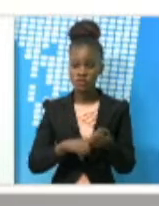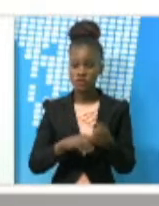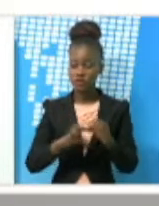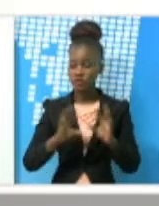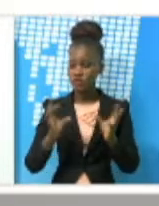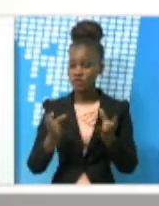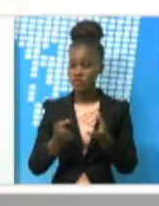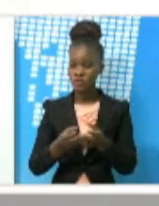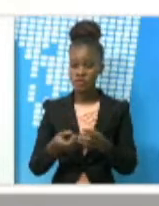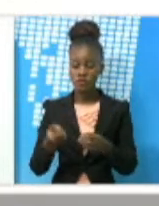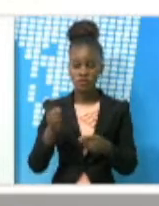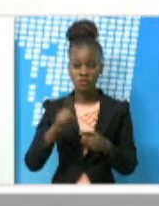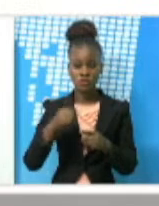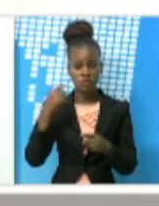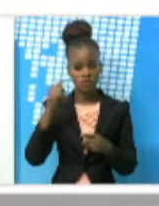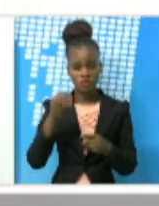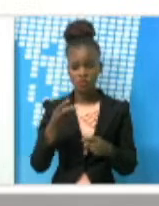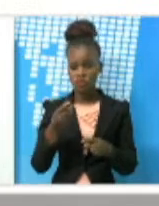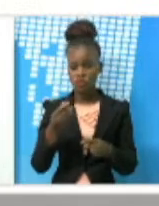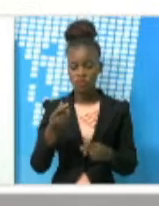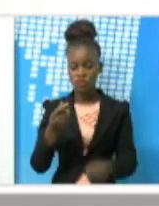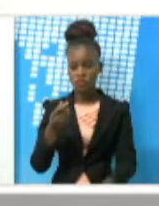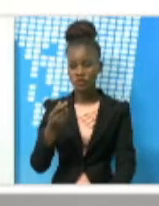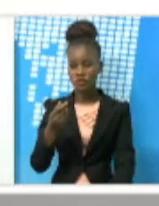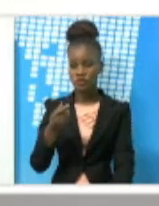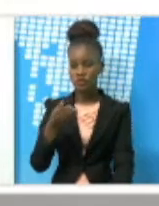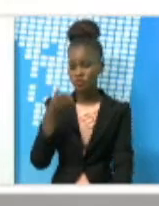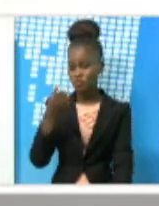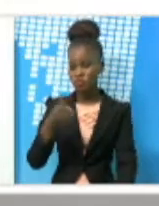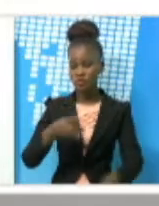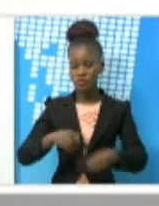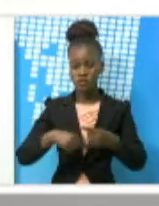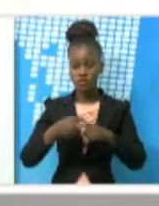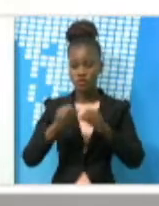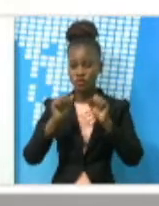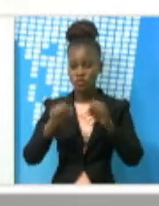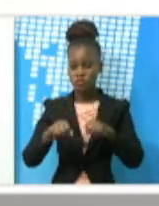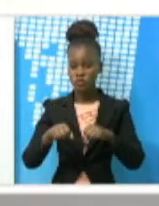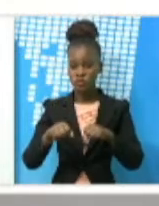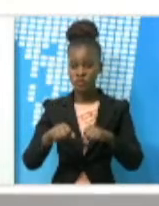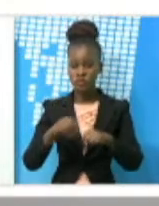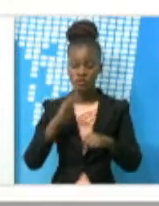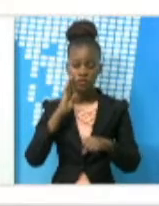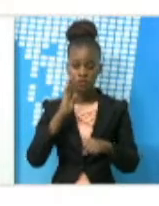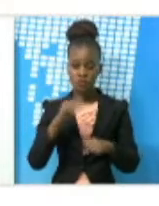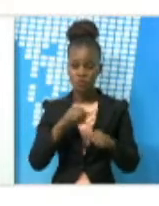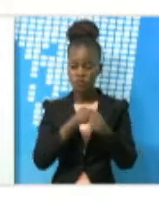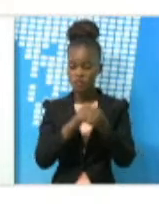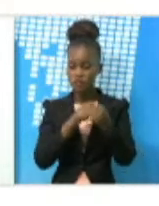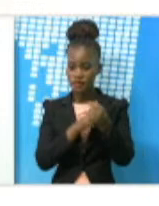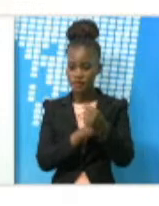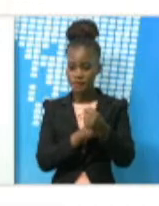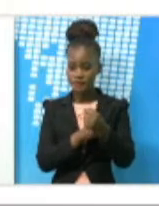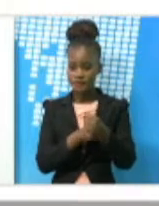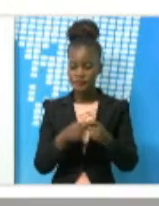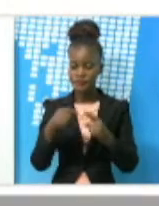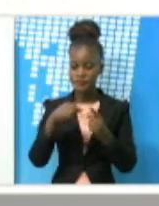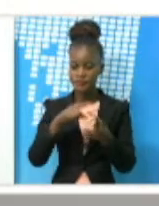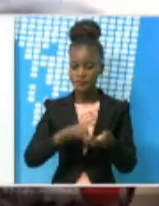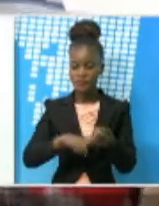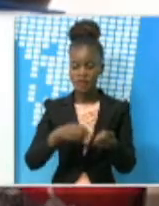to apply for this money, you are still able to be supported to get the